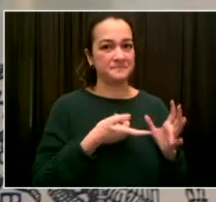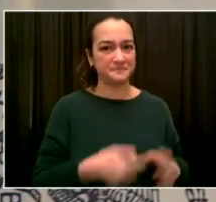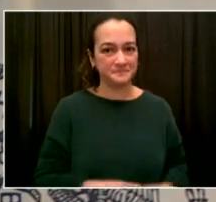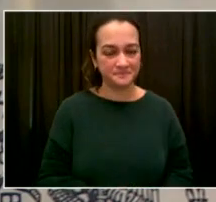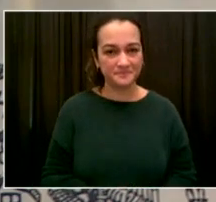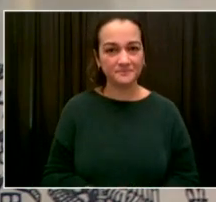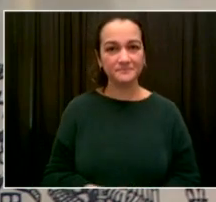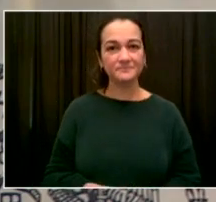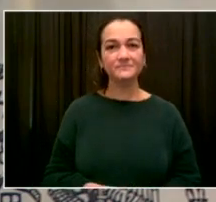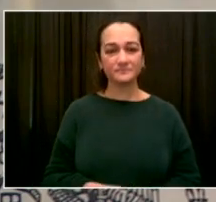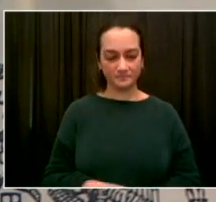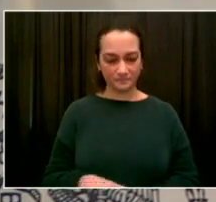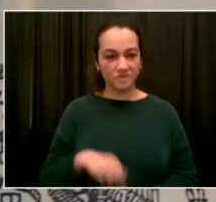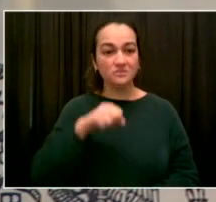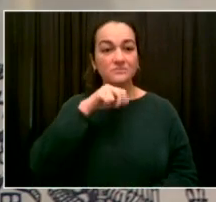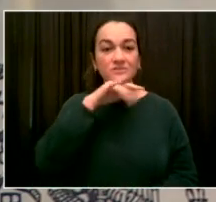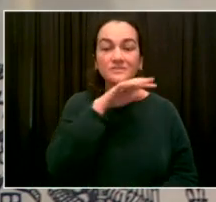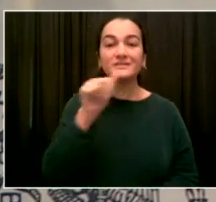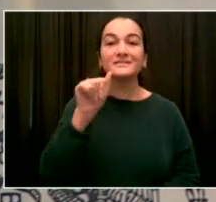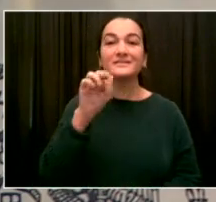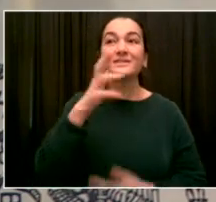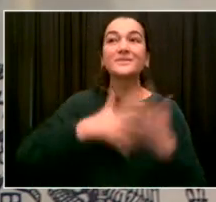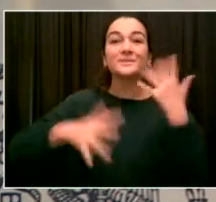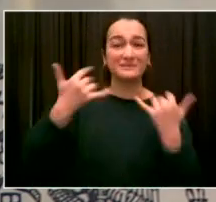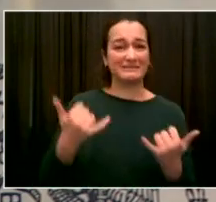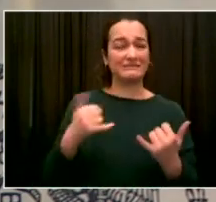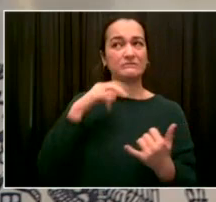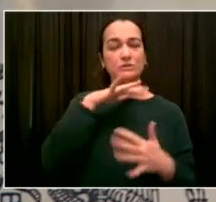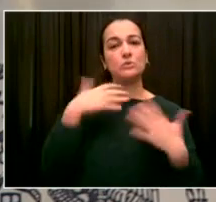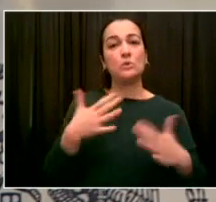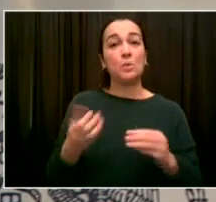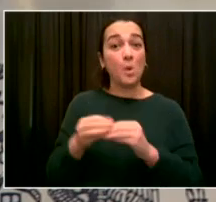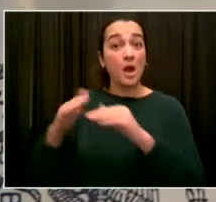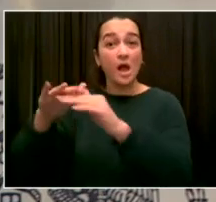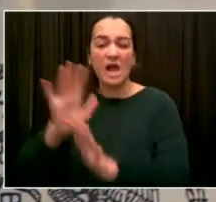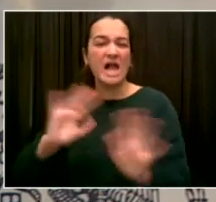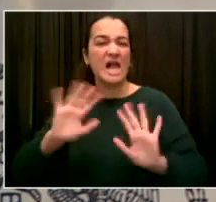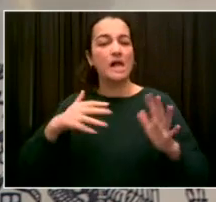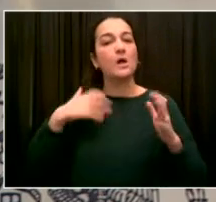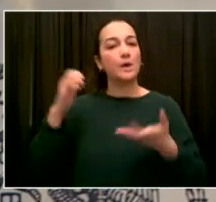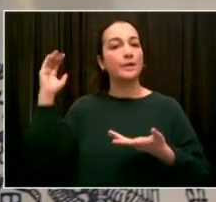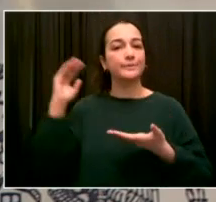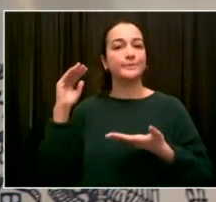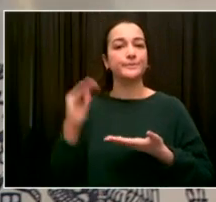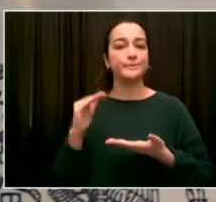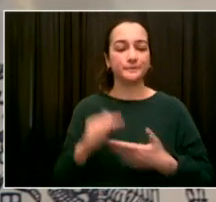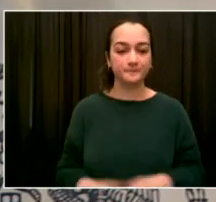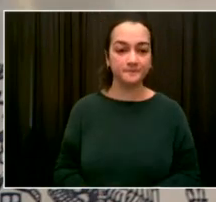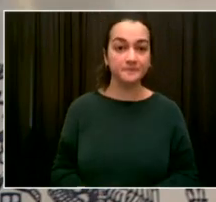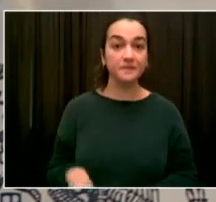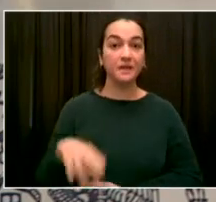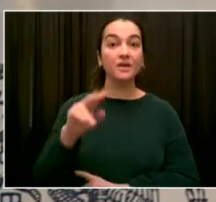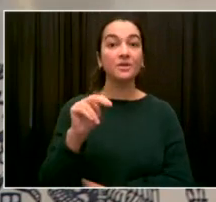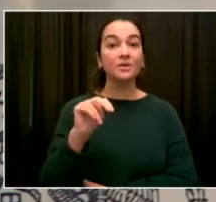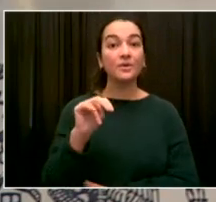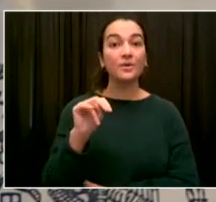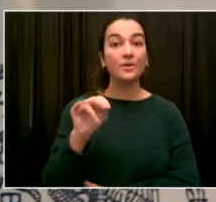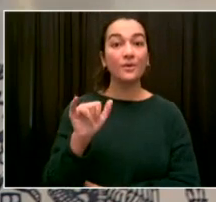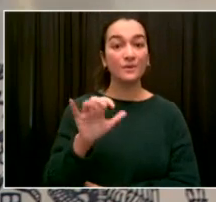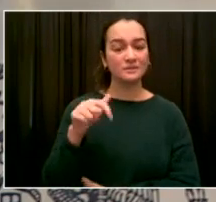When New York City does something, it is felt all over the world. So all new buildings will be electric